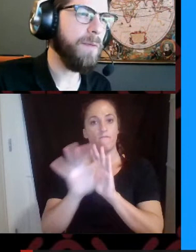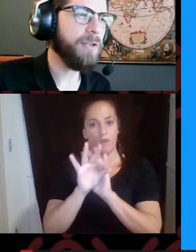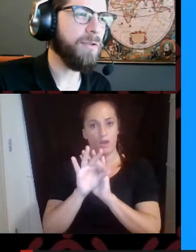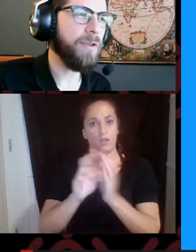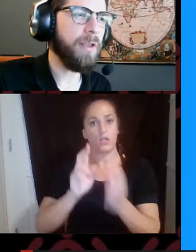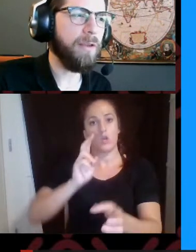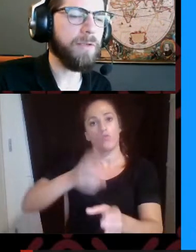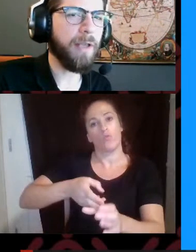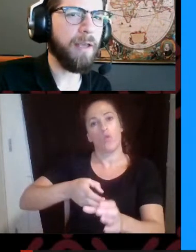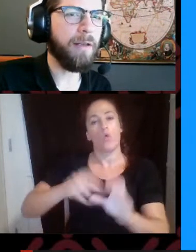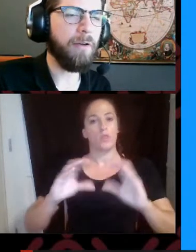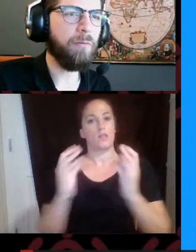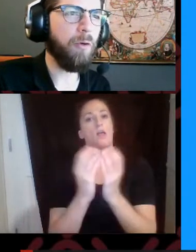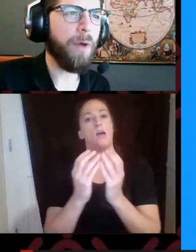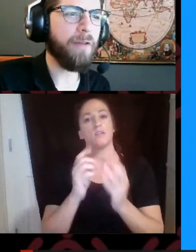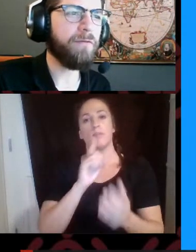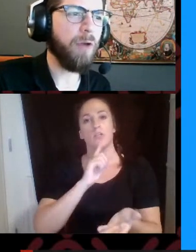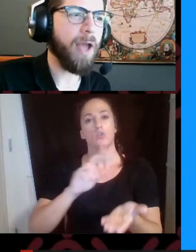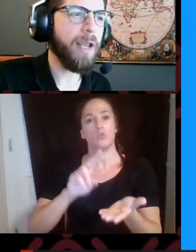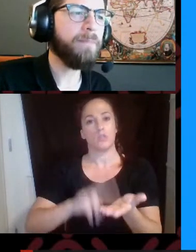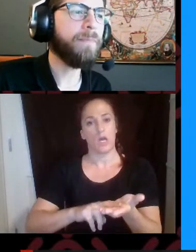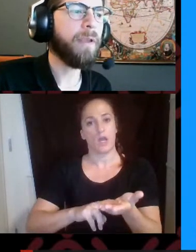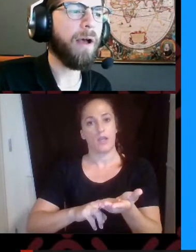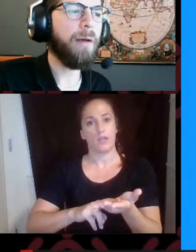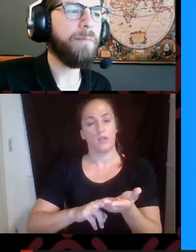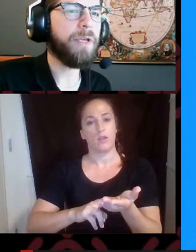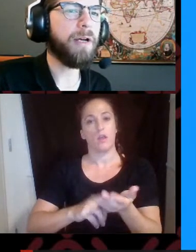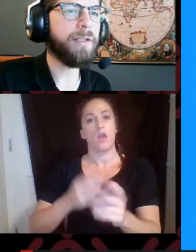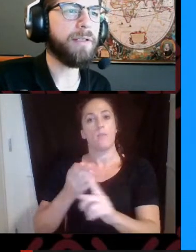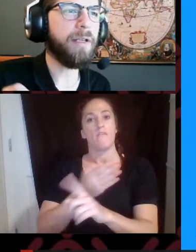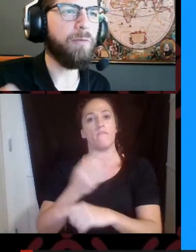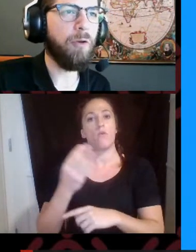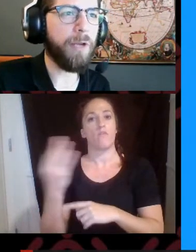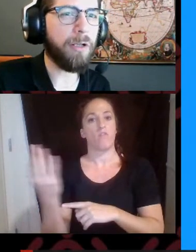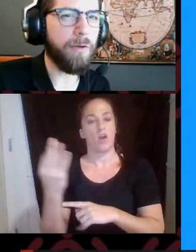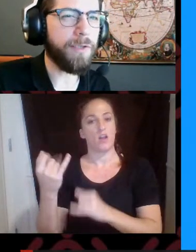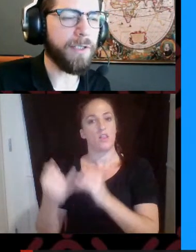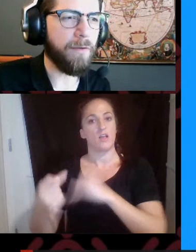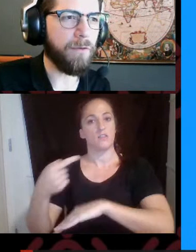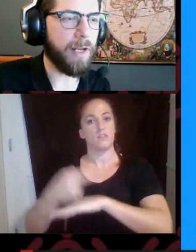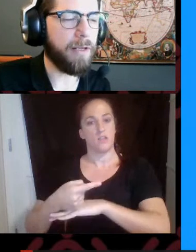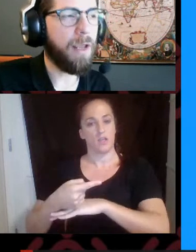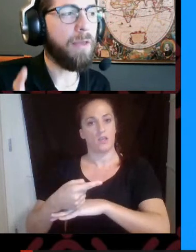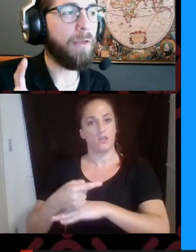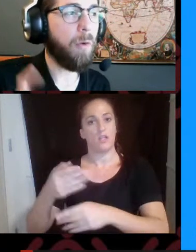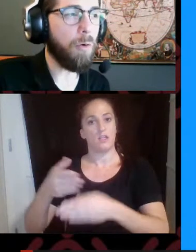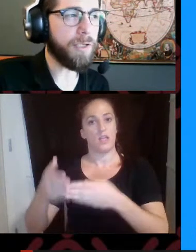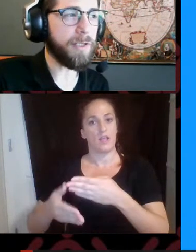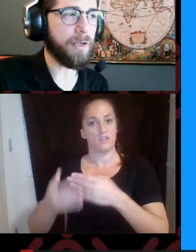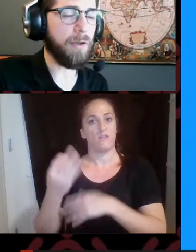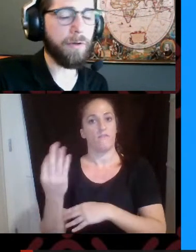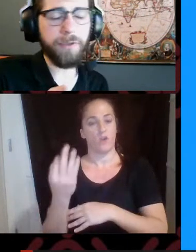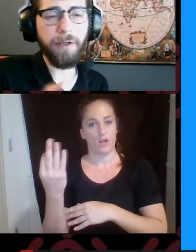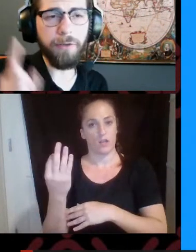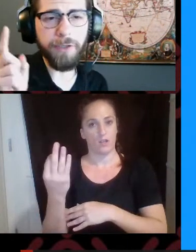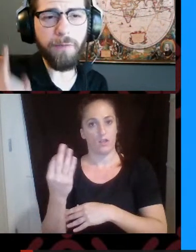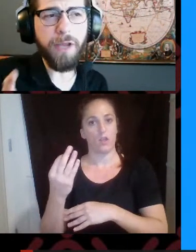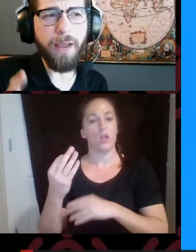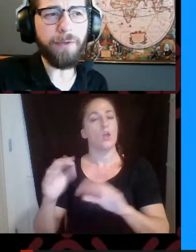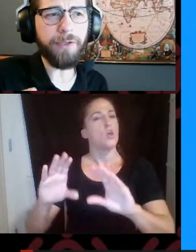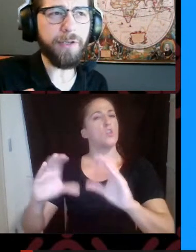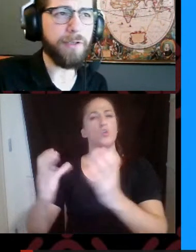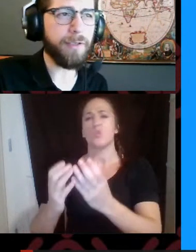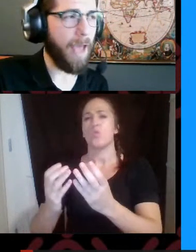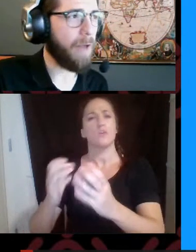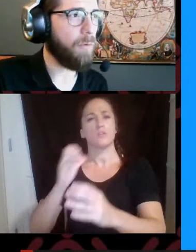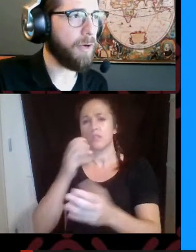and you want to make sure that you sign and enroll by Friday, because enrollment closes on Friday. The course doesn't close. You'll still be